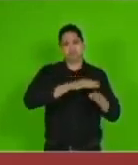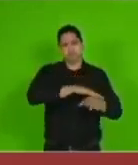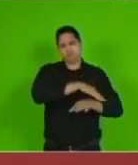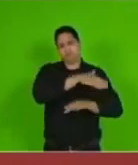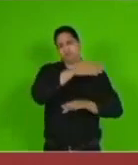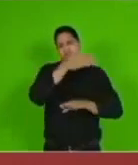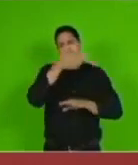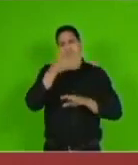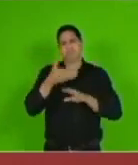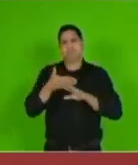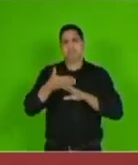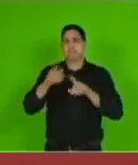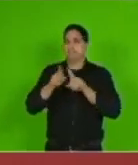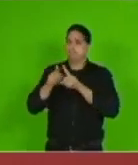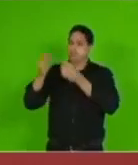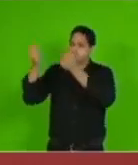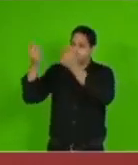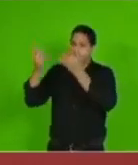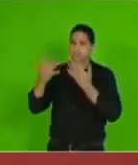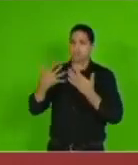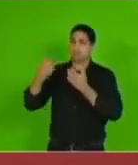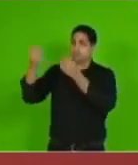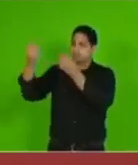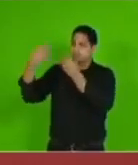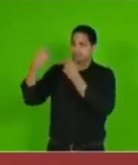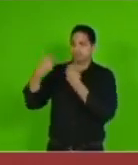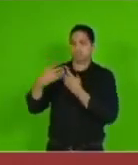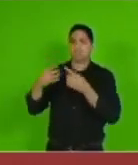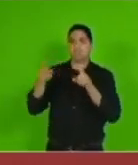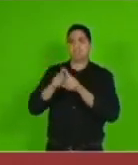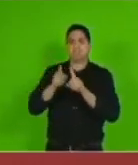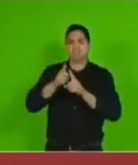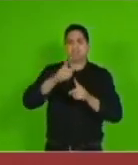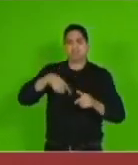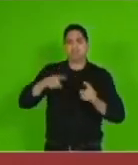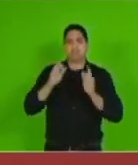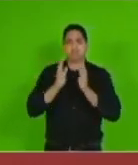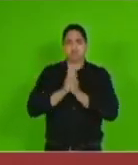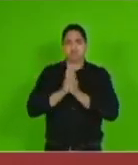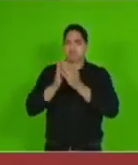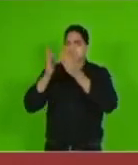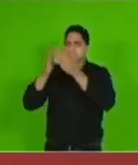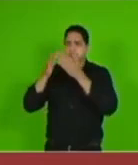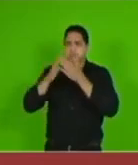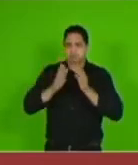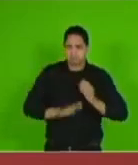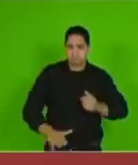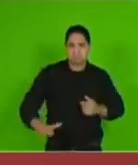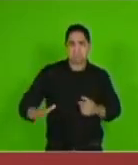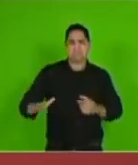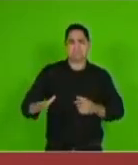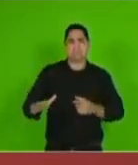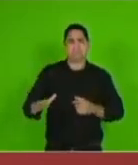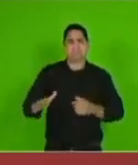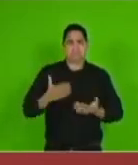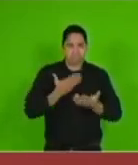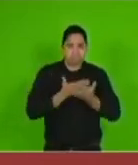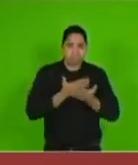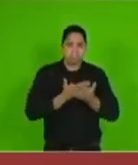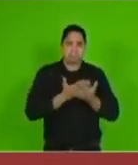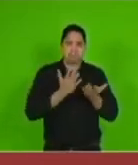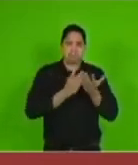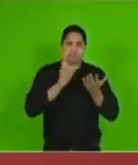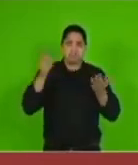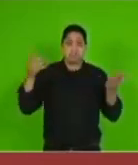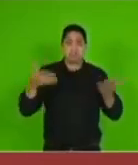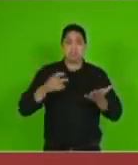sustained us and has given us so much wealth and things we can learn from. We pray for the children, Lord,